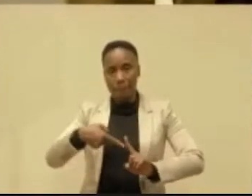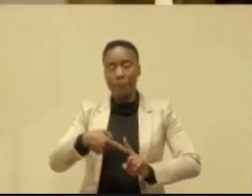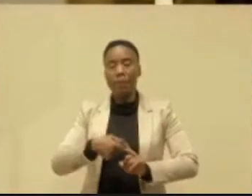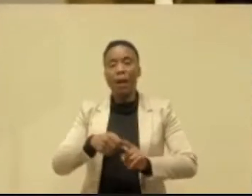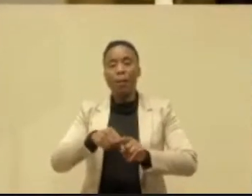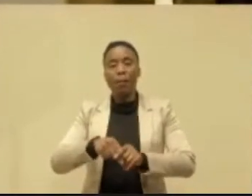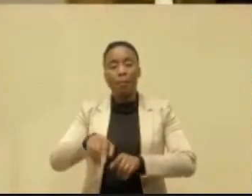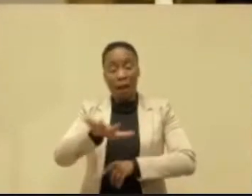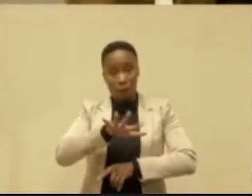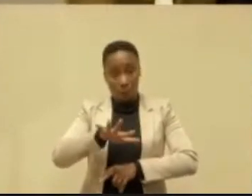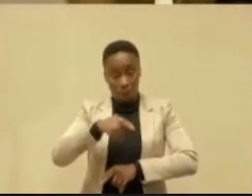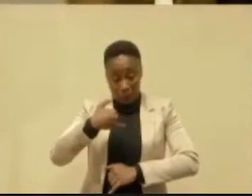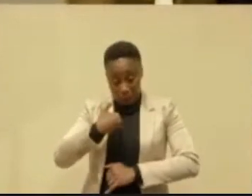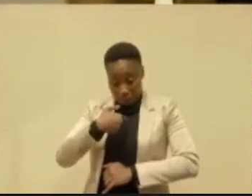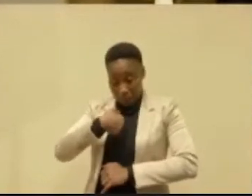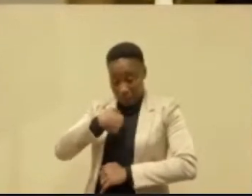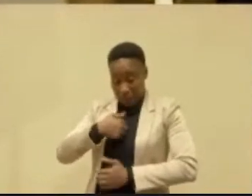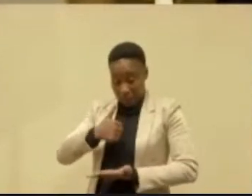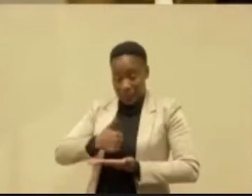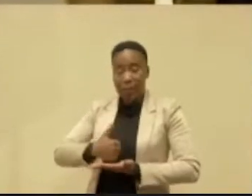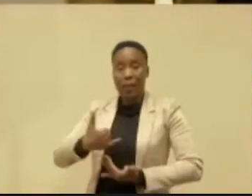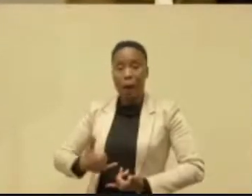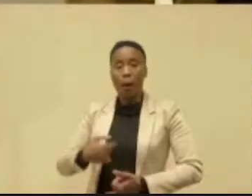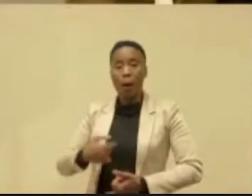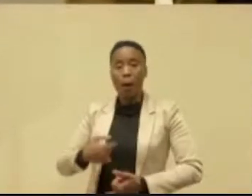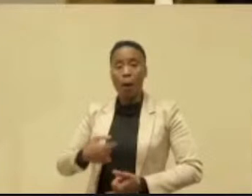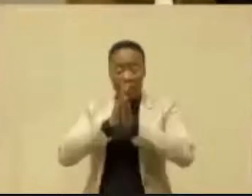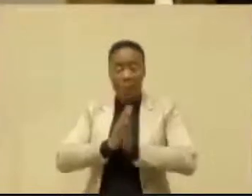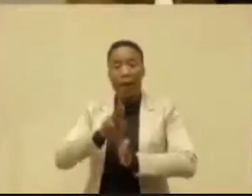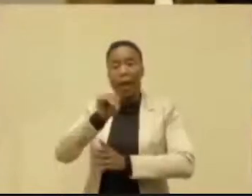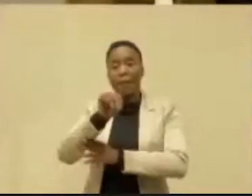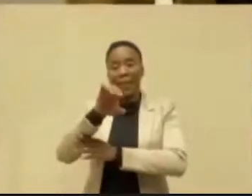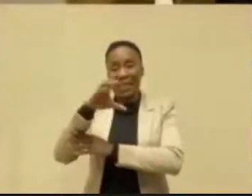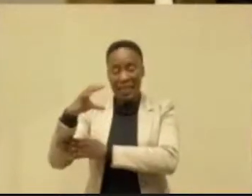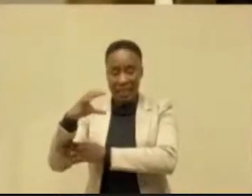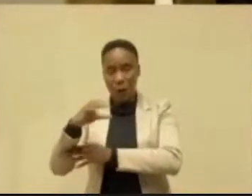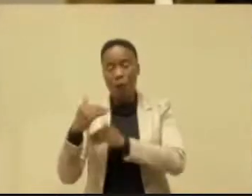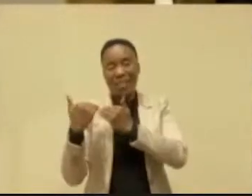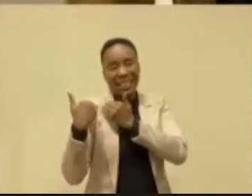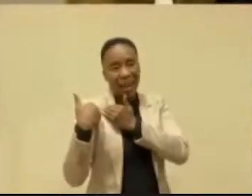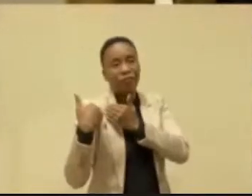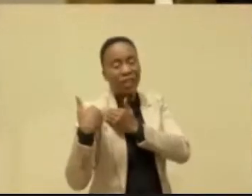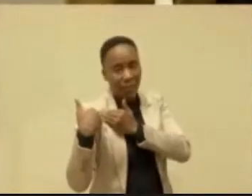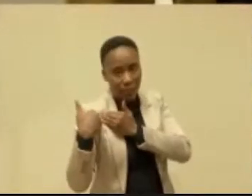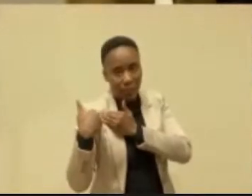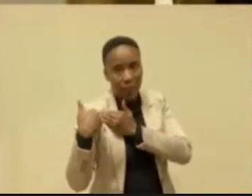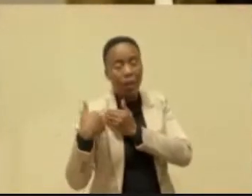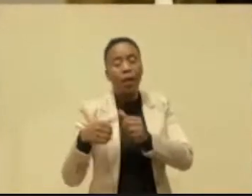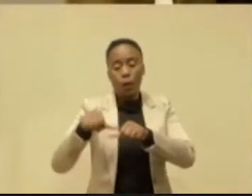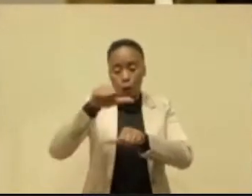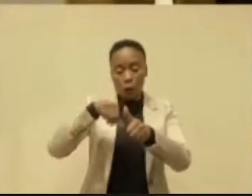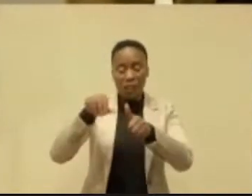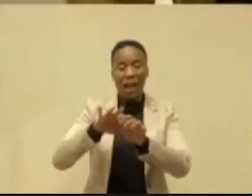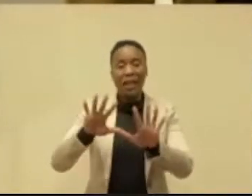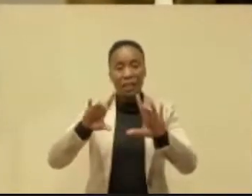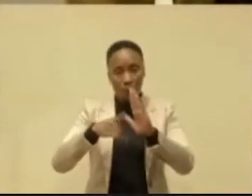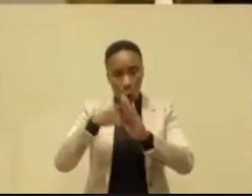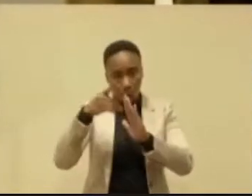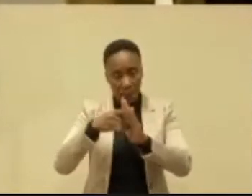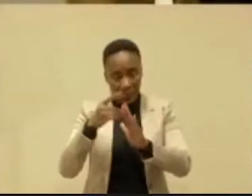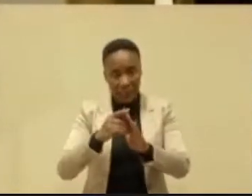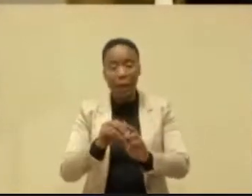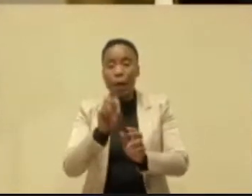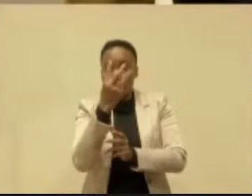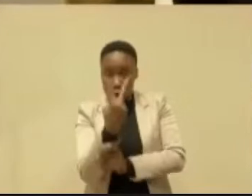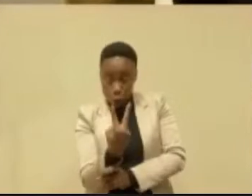platform where i'm sitting now i am requesting the embassy of safety and social development jointly to have an